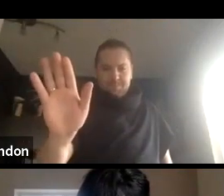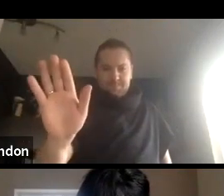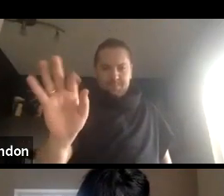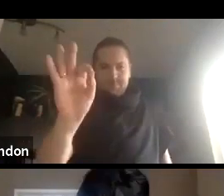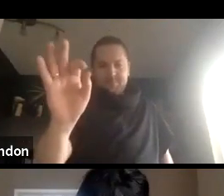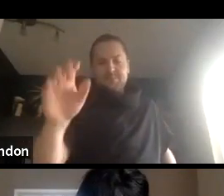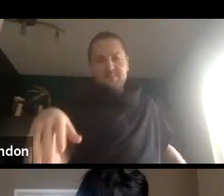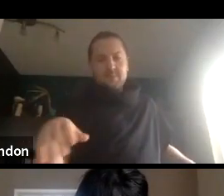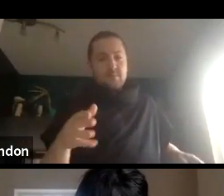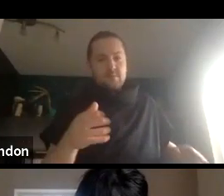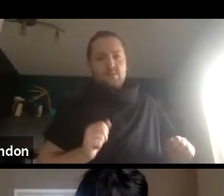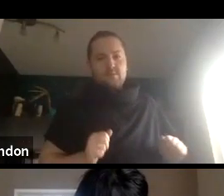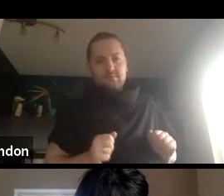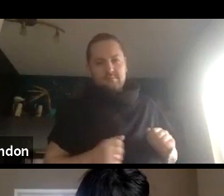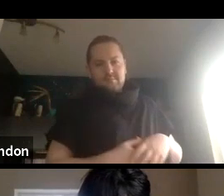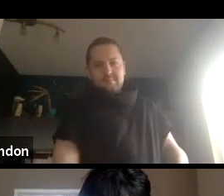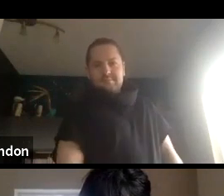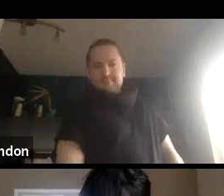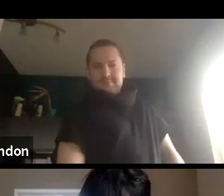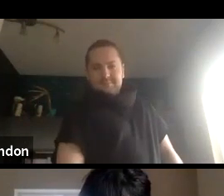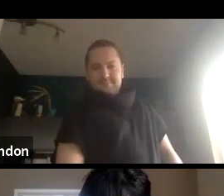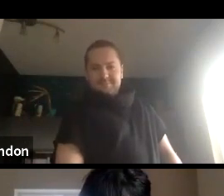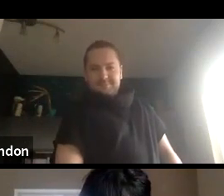Hi, is this a,